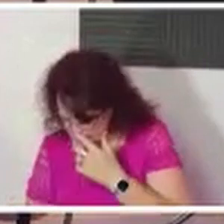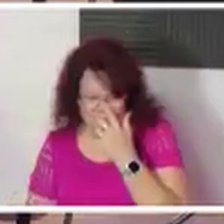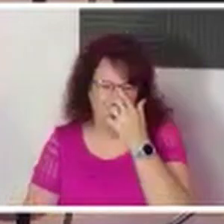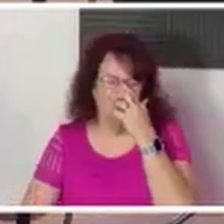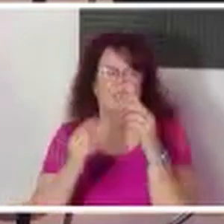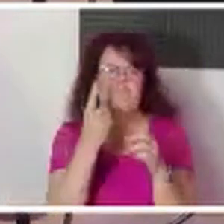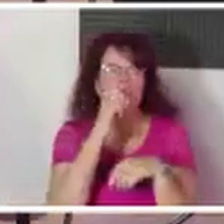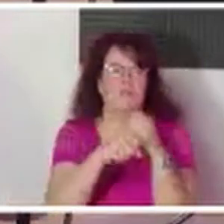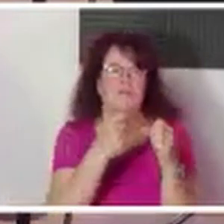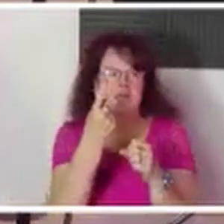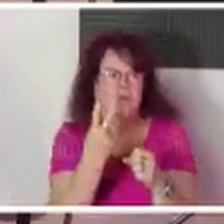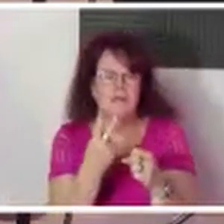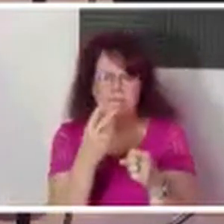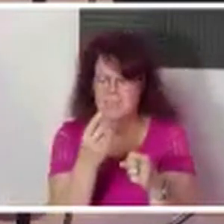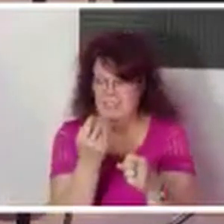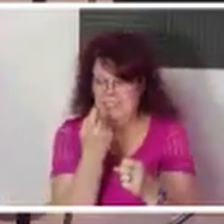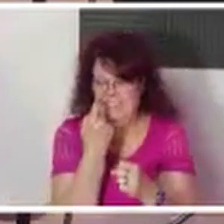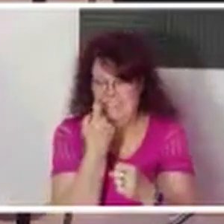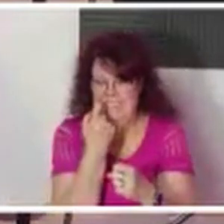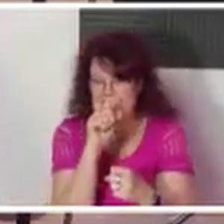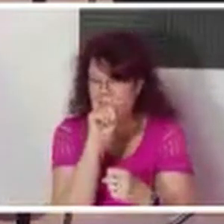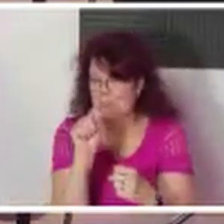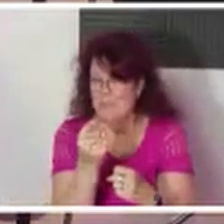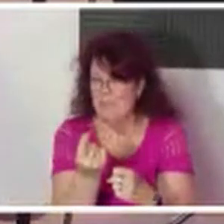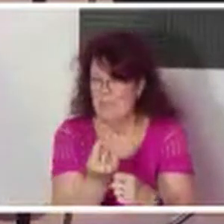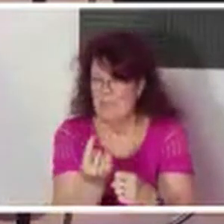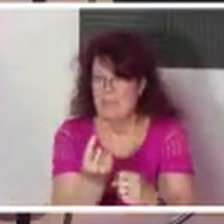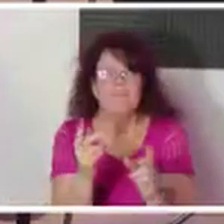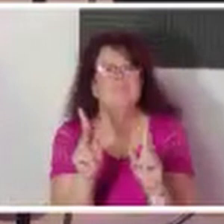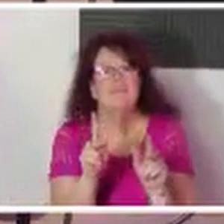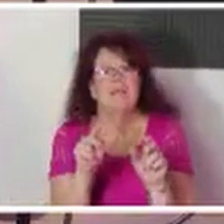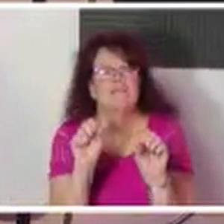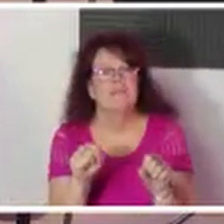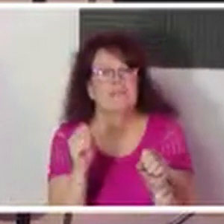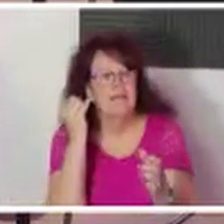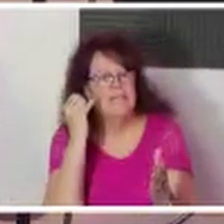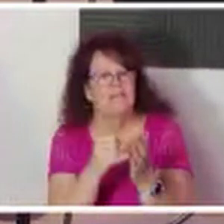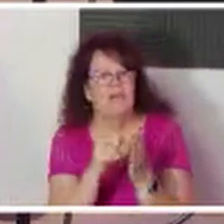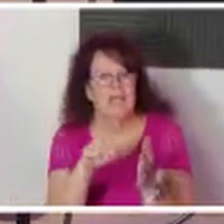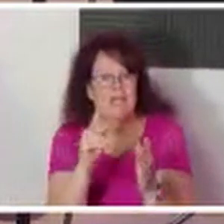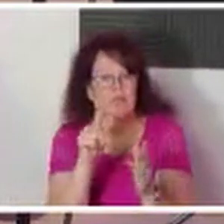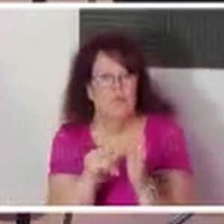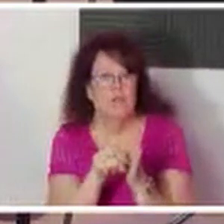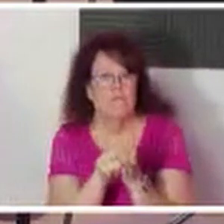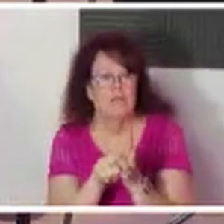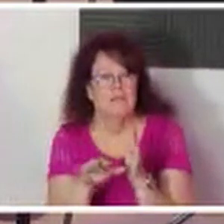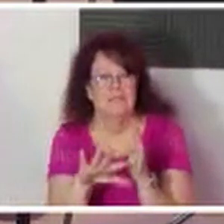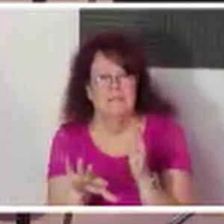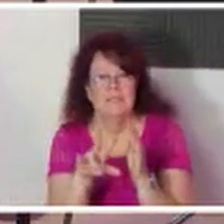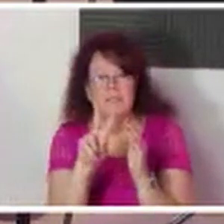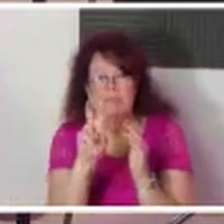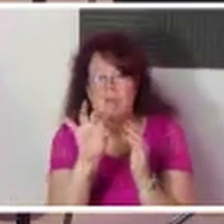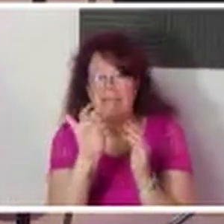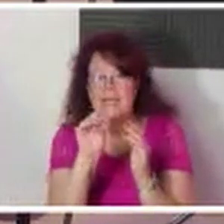half, just in Tulsa, the people I was able to identify and qualify was a little under 280